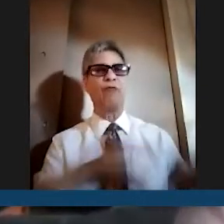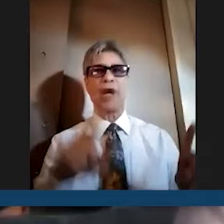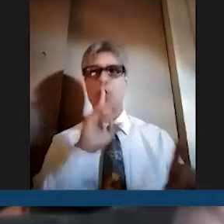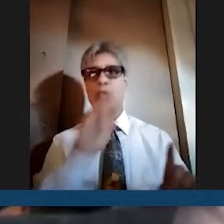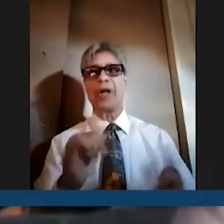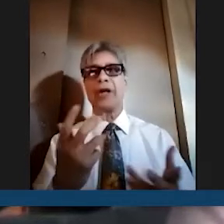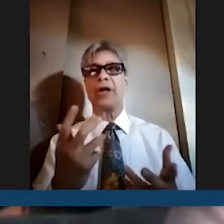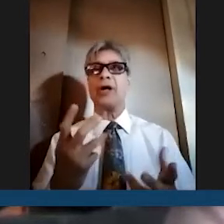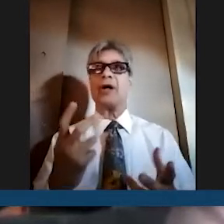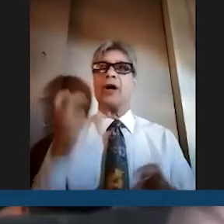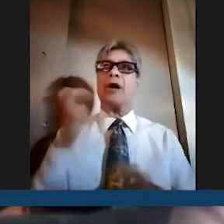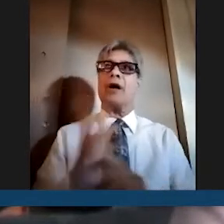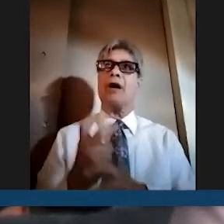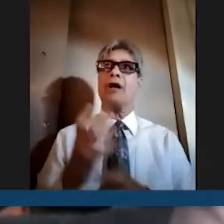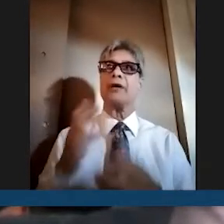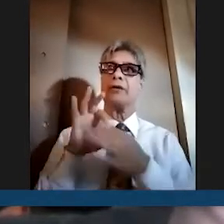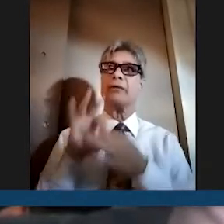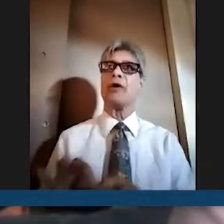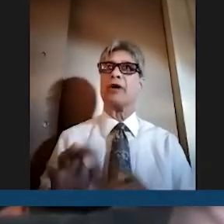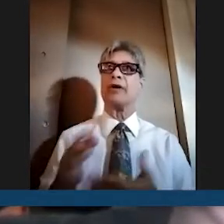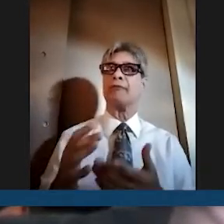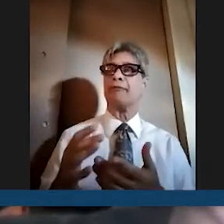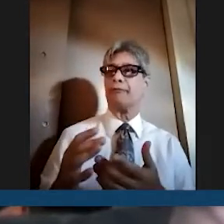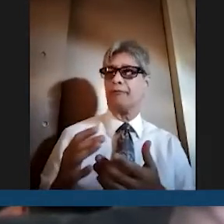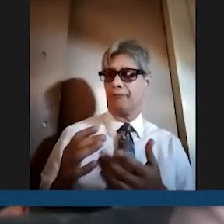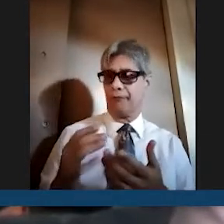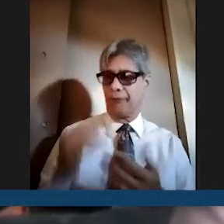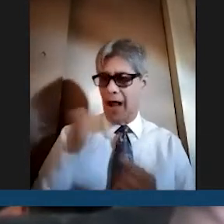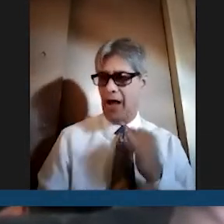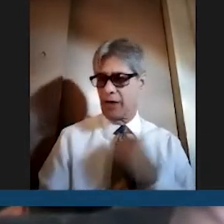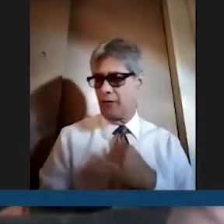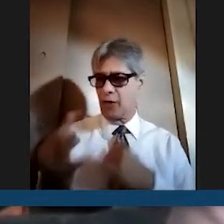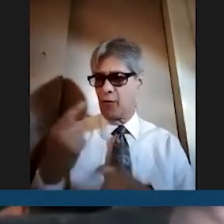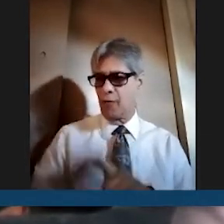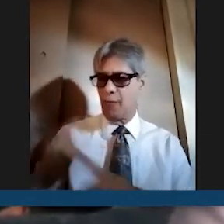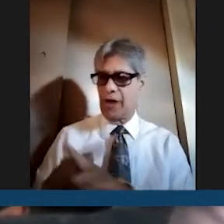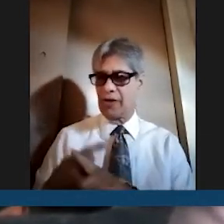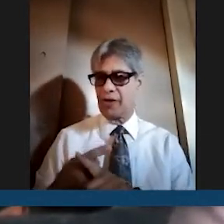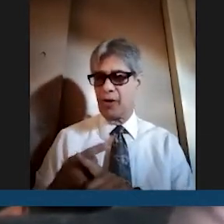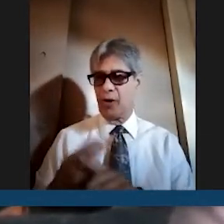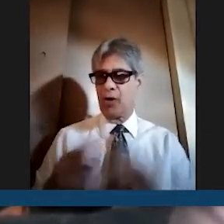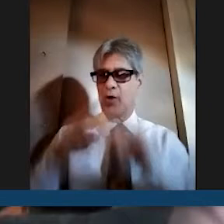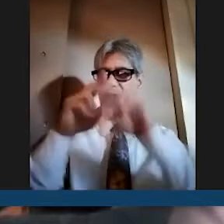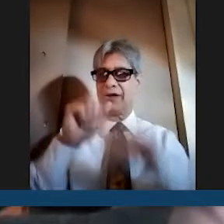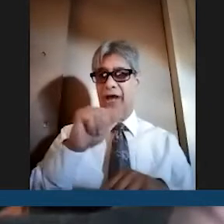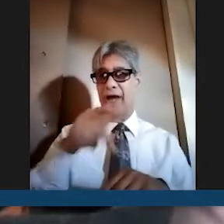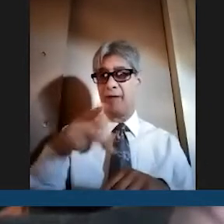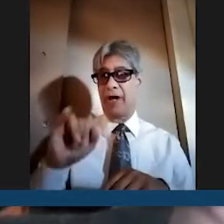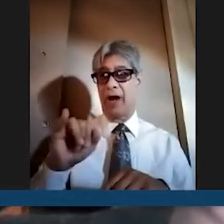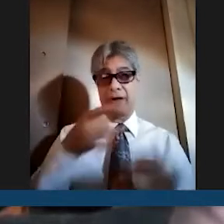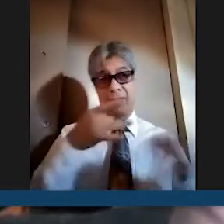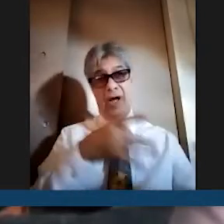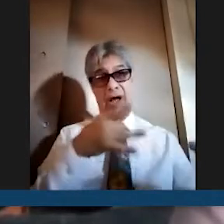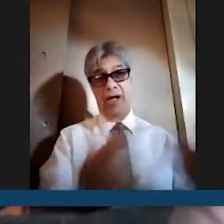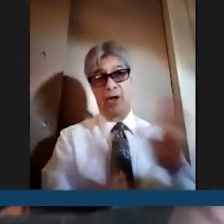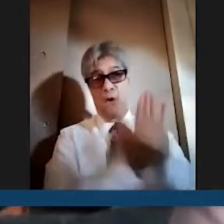over, the past number of months with the rise of AAPI hate crimes, that, there's been